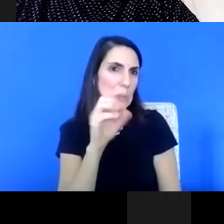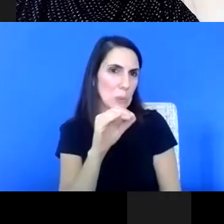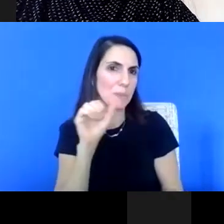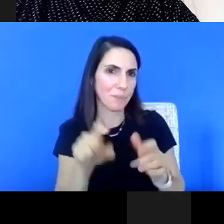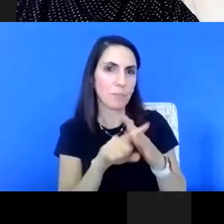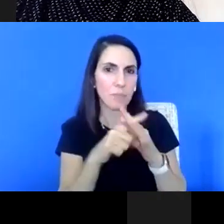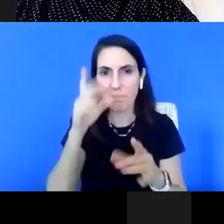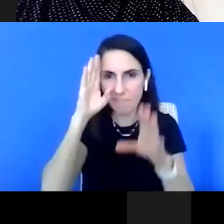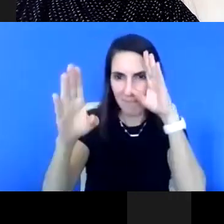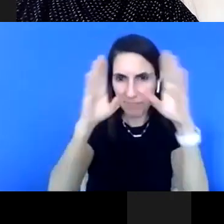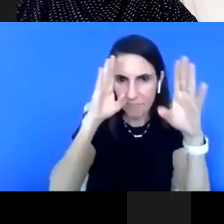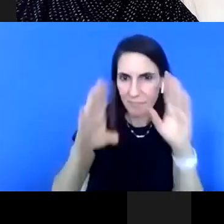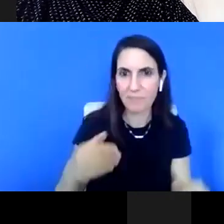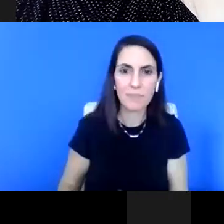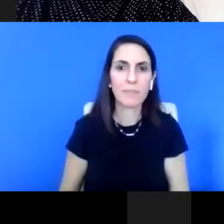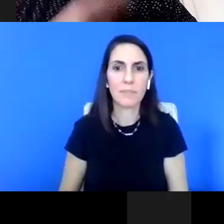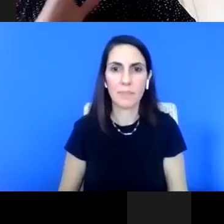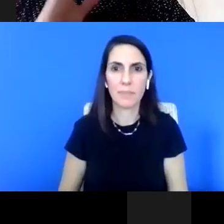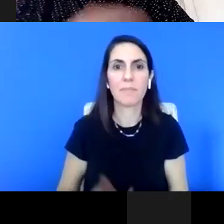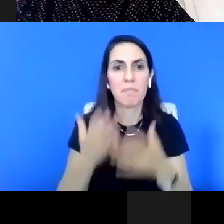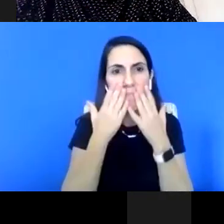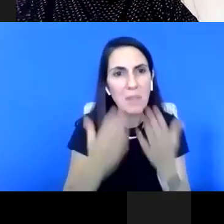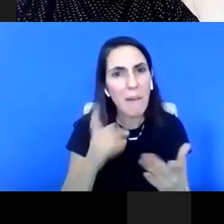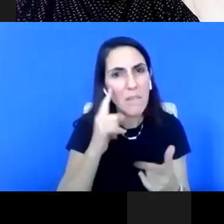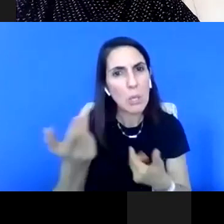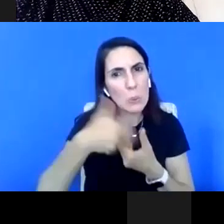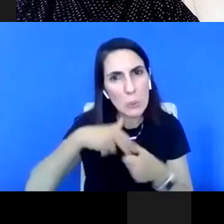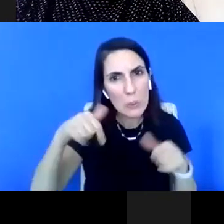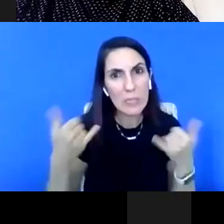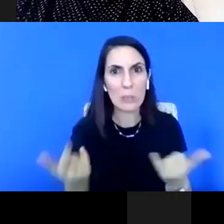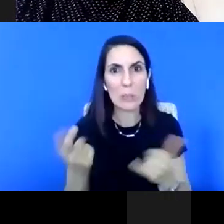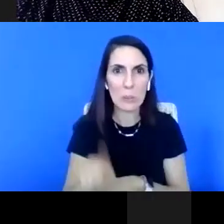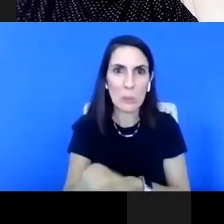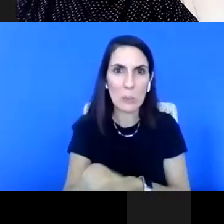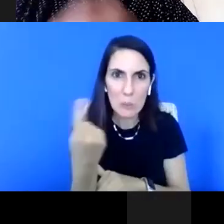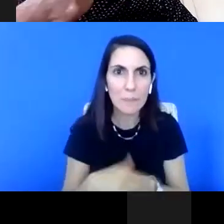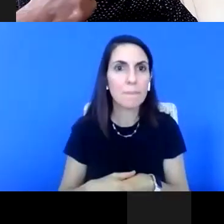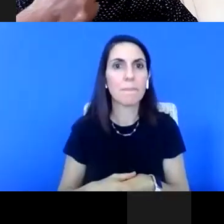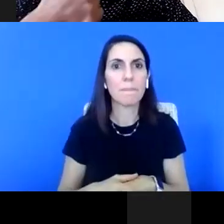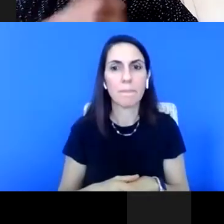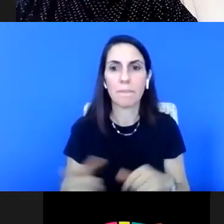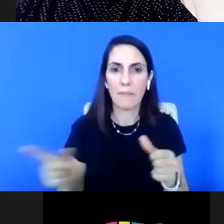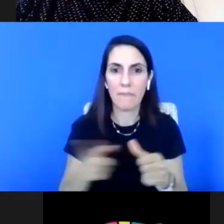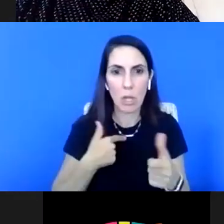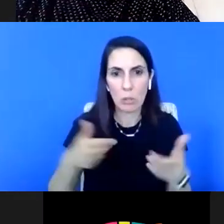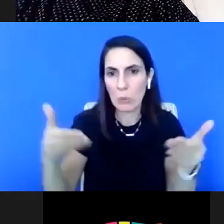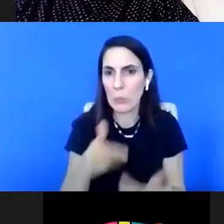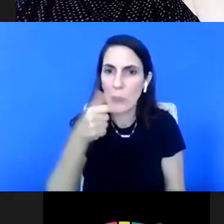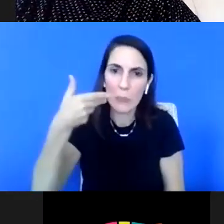Okay, hi everyone. Thank you for joining us today. First, I'll introduce